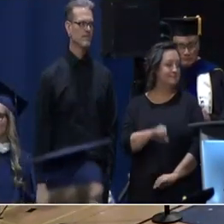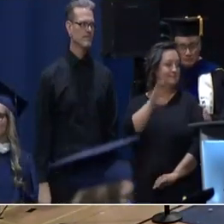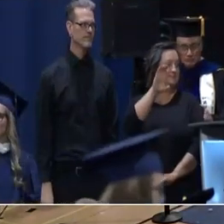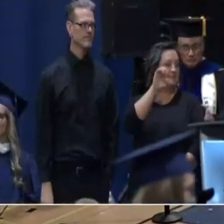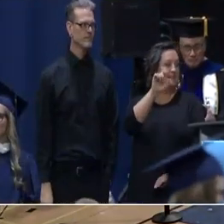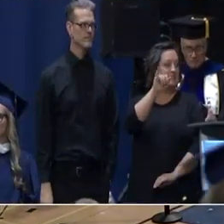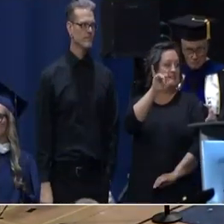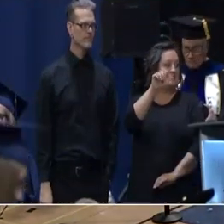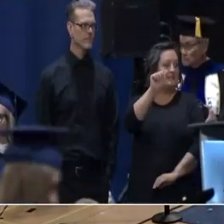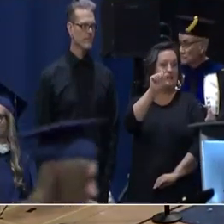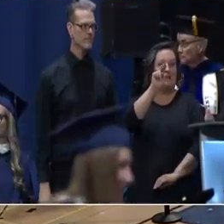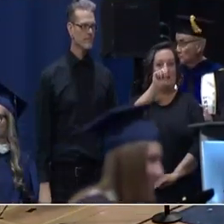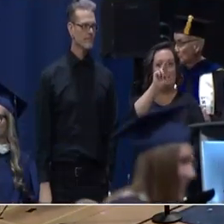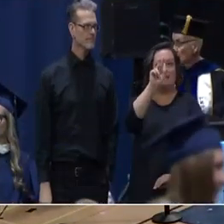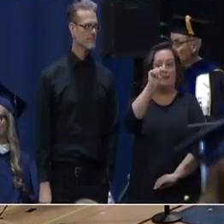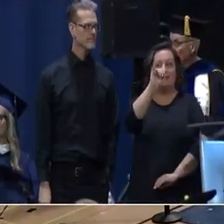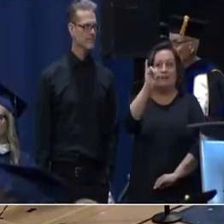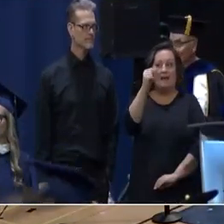Celia Nutting.